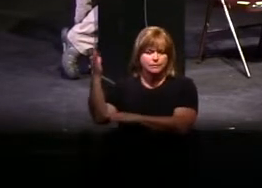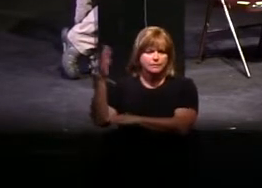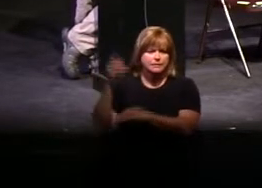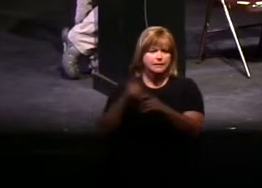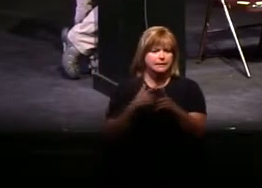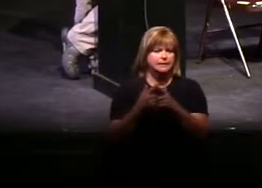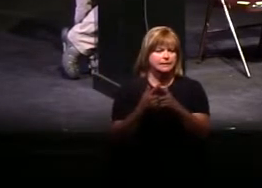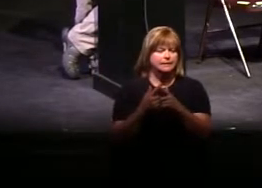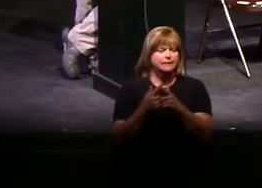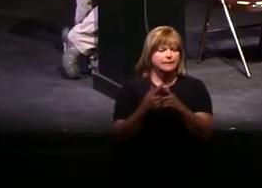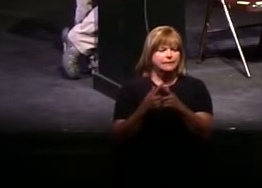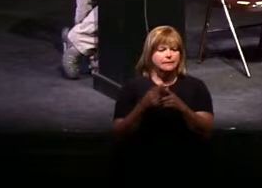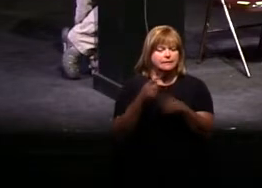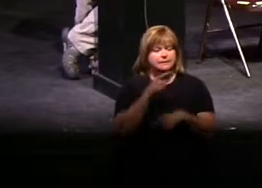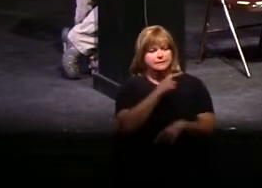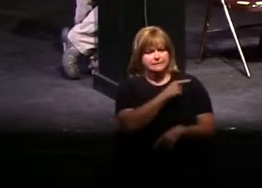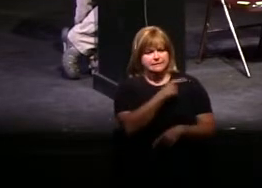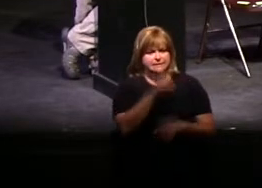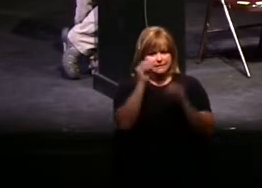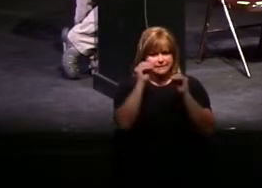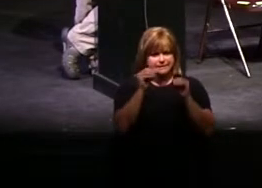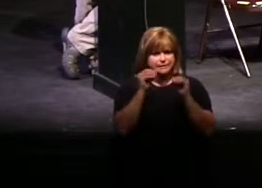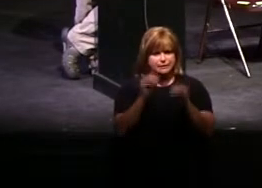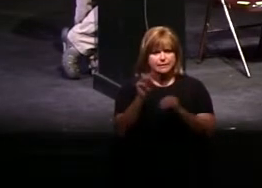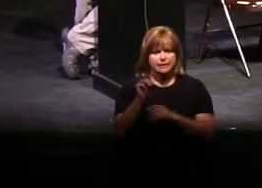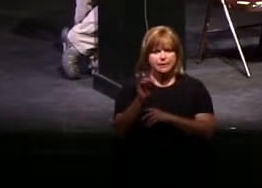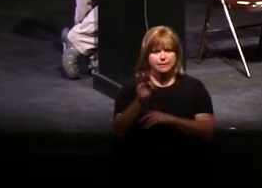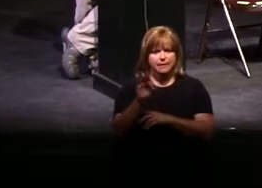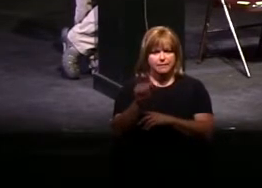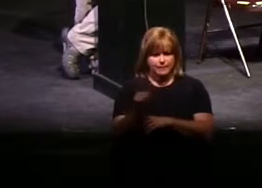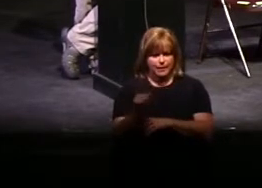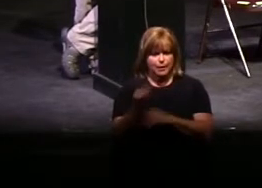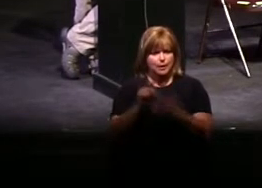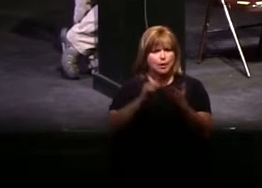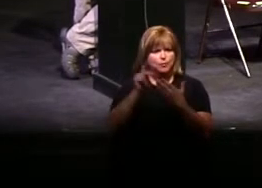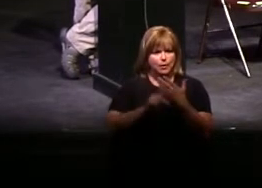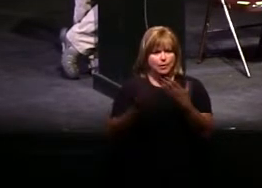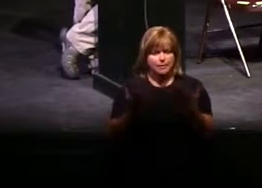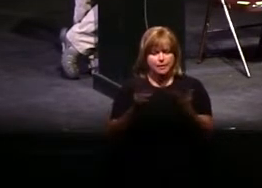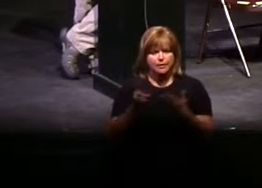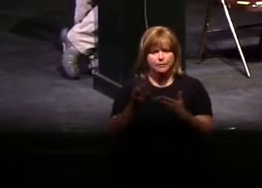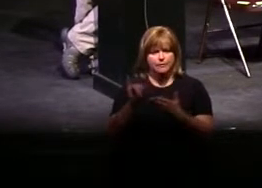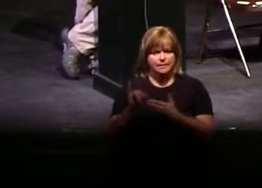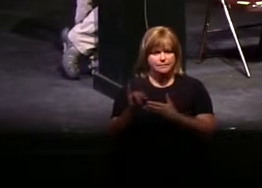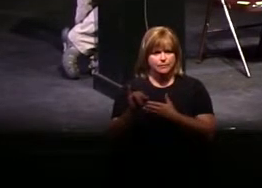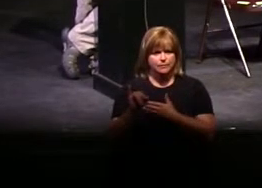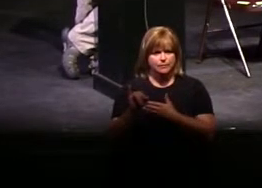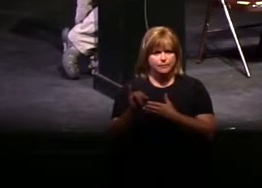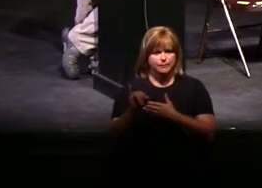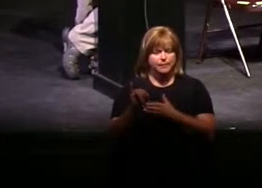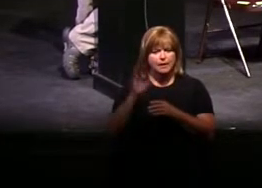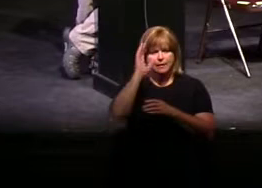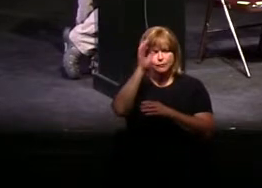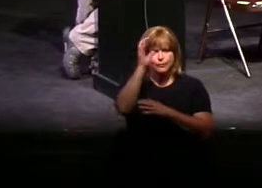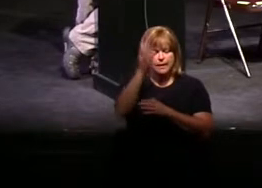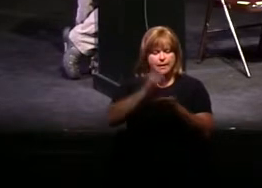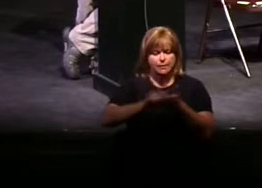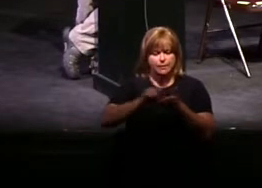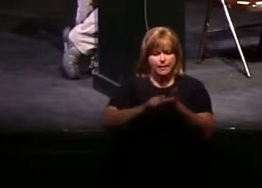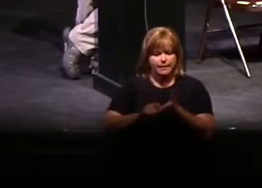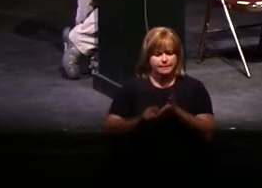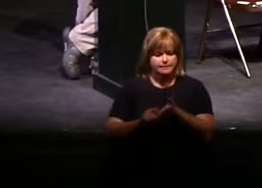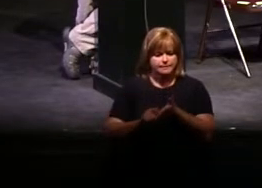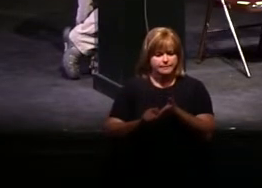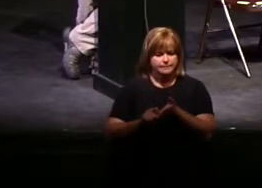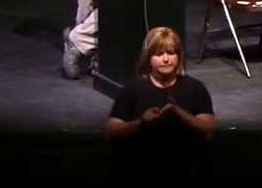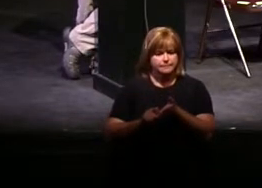Country. Kim teaches in the MFA program in creative writing at the University of Idaho and is taking a break. She said just a minute ago